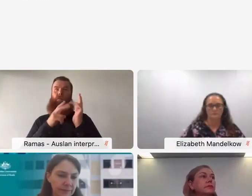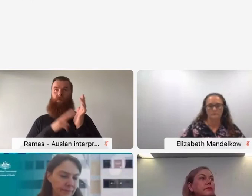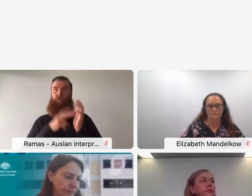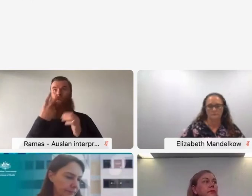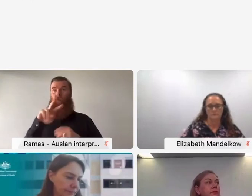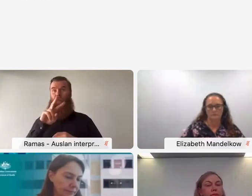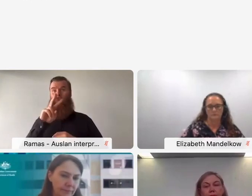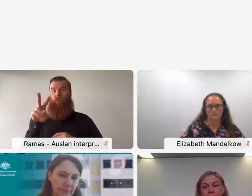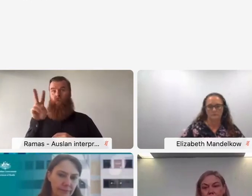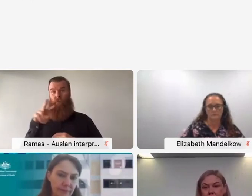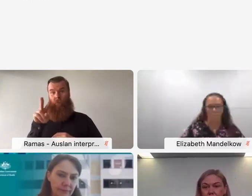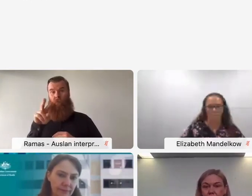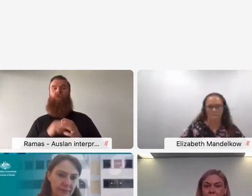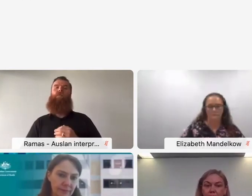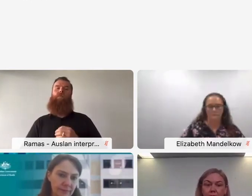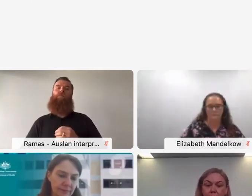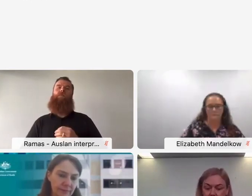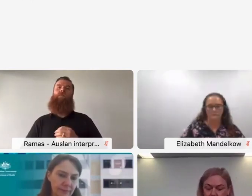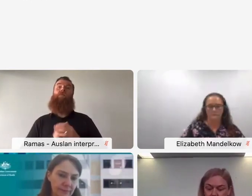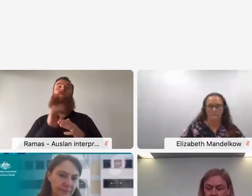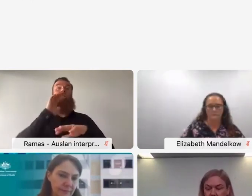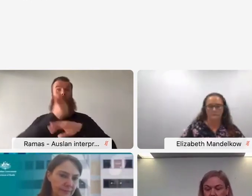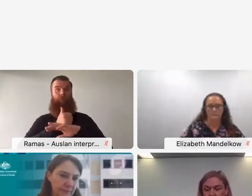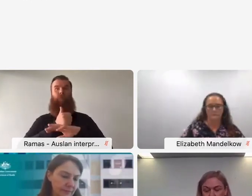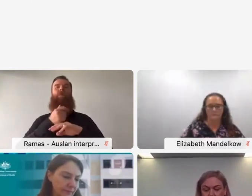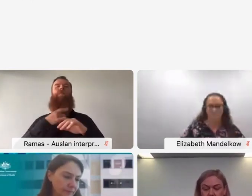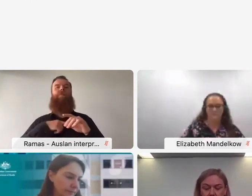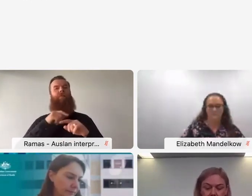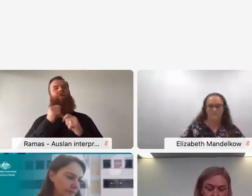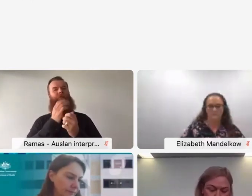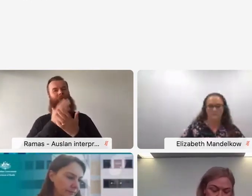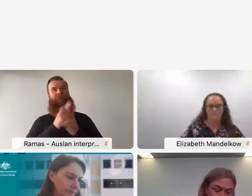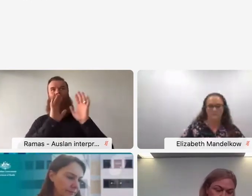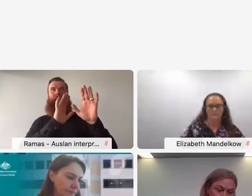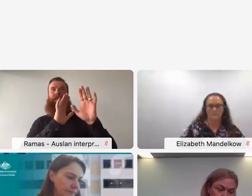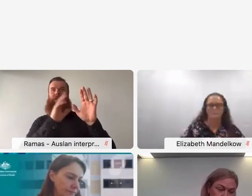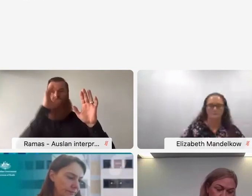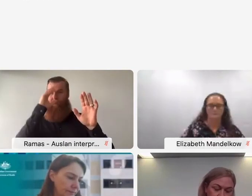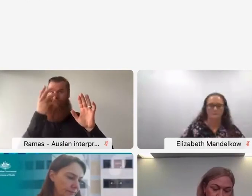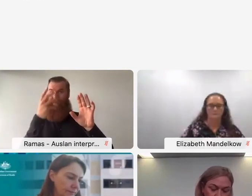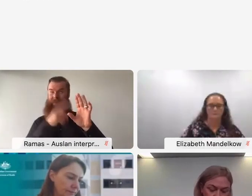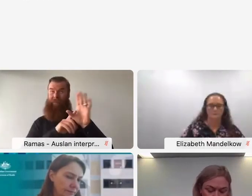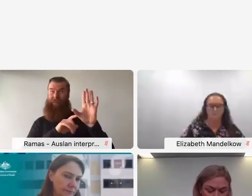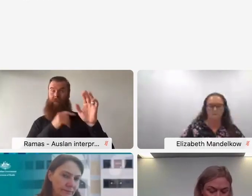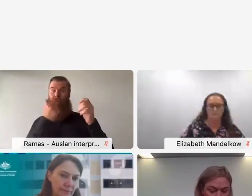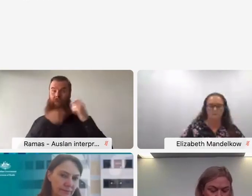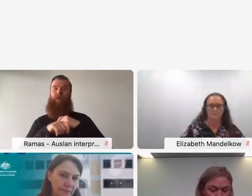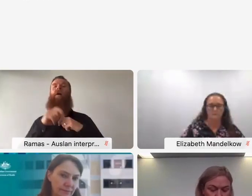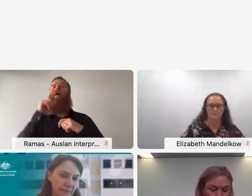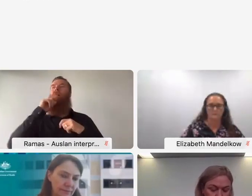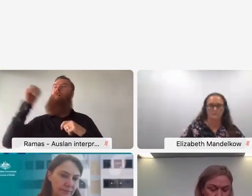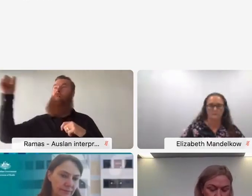was basically put into place for that reason, to keep people in the regions, to attract them to that permanent